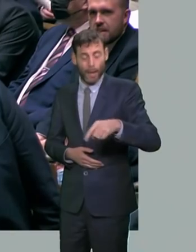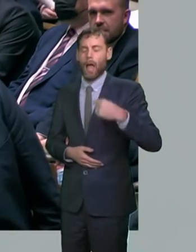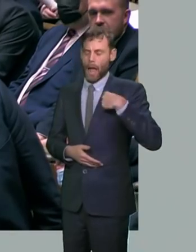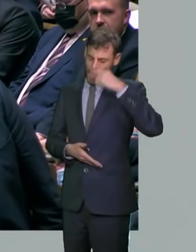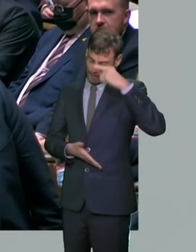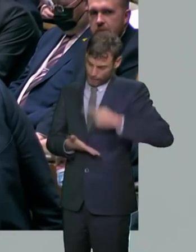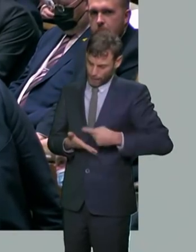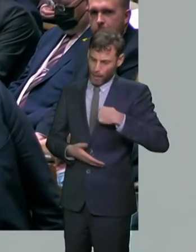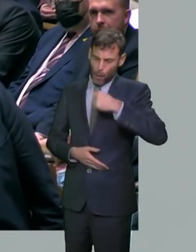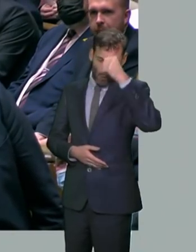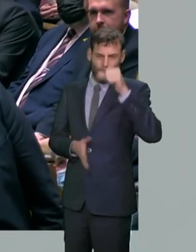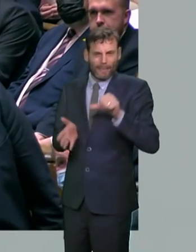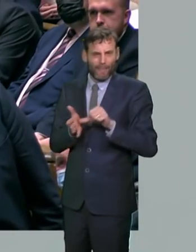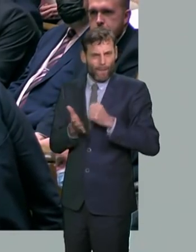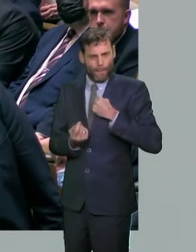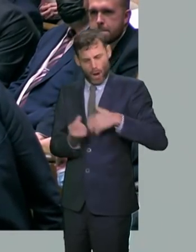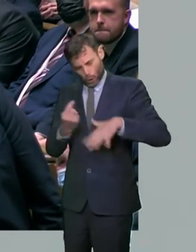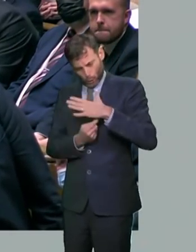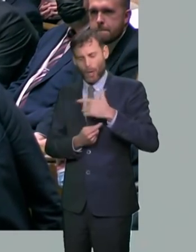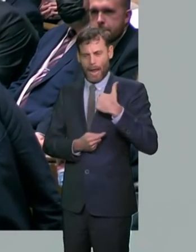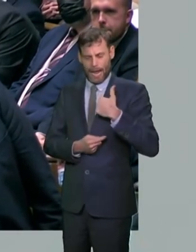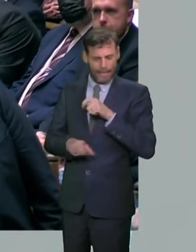decision, even though it's been very tough for my constituents,